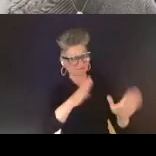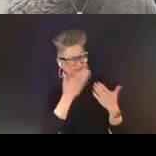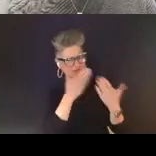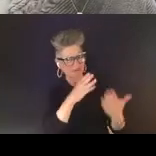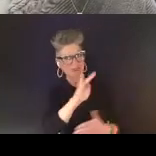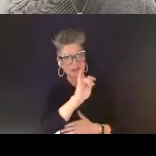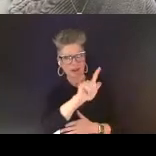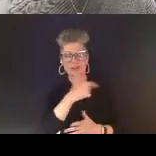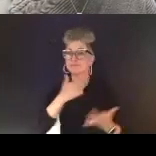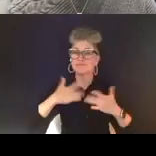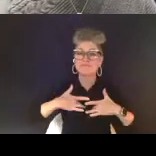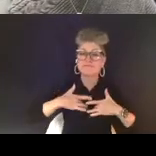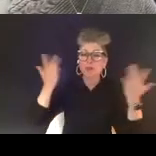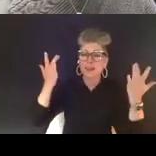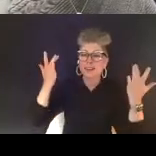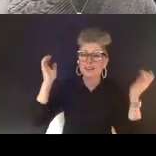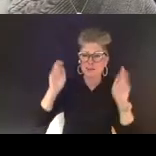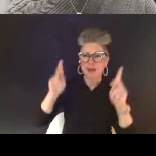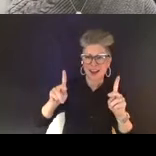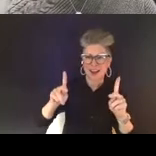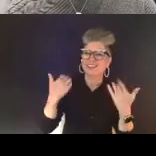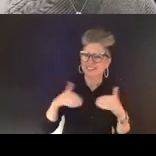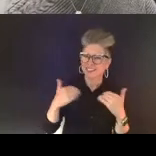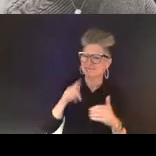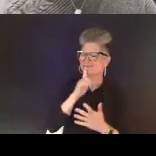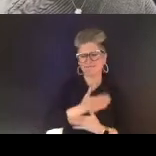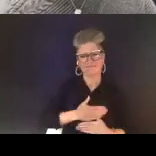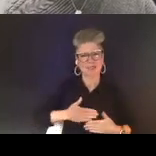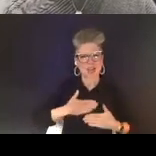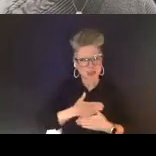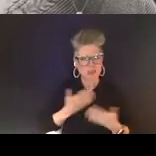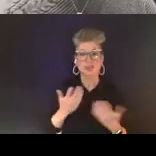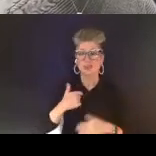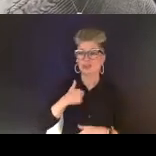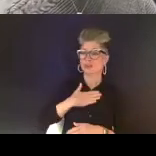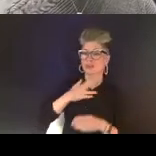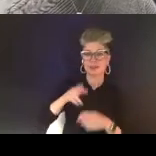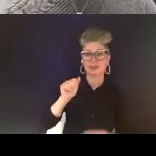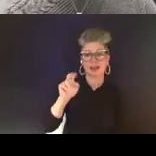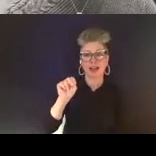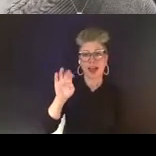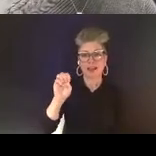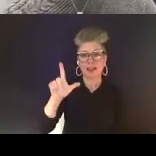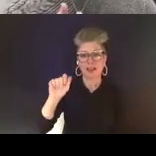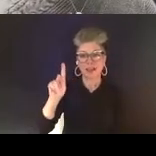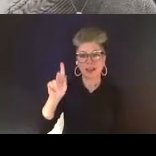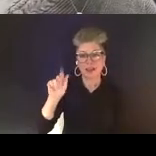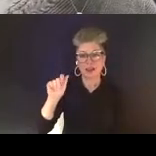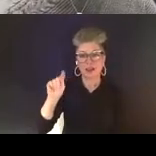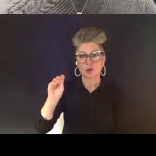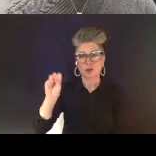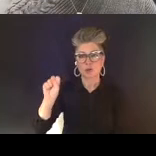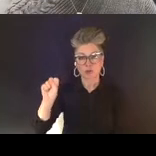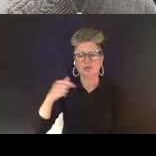I'm absolutely thrilled to be back. This is really a pleasure. So I'm Annie Lakatos. I'm a nurse practitioner.